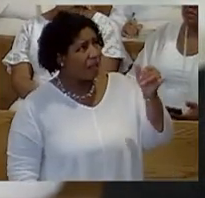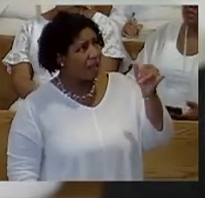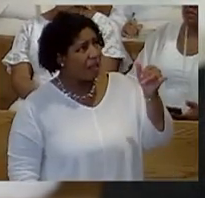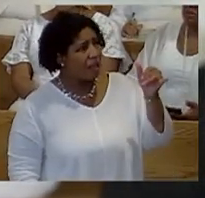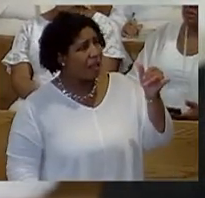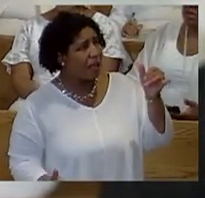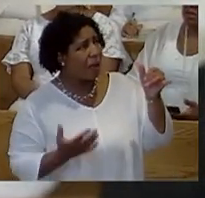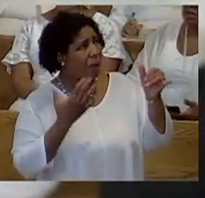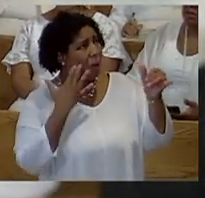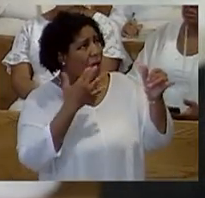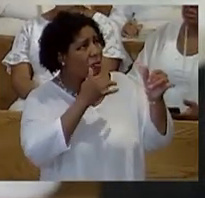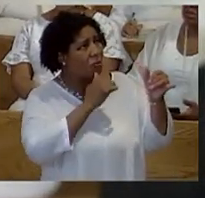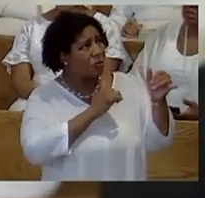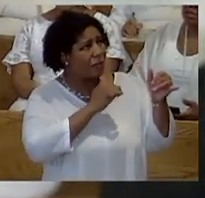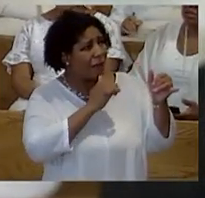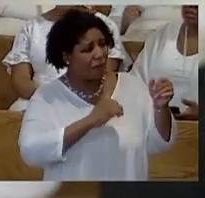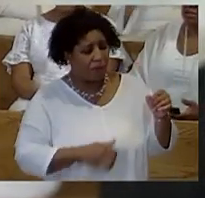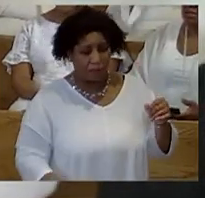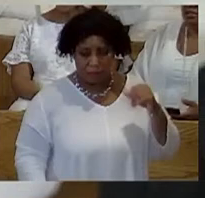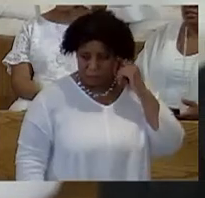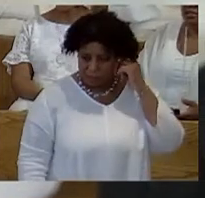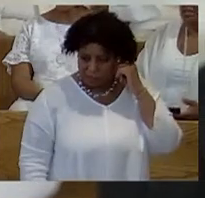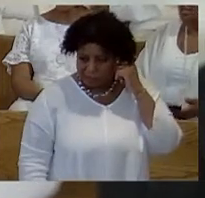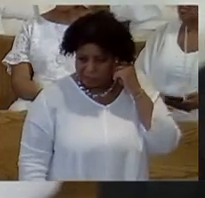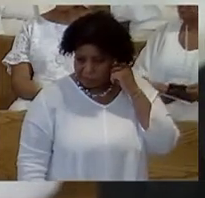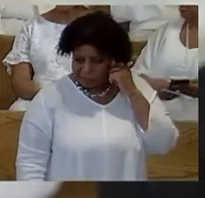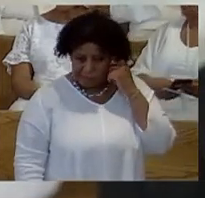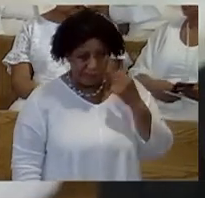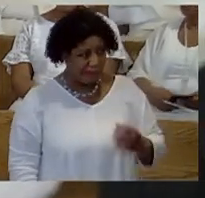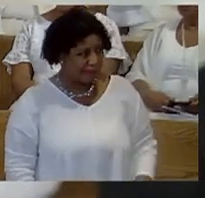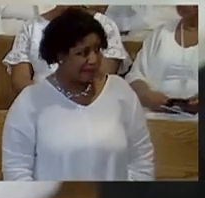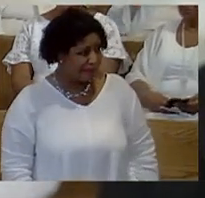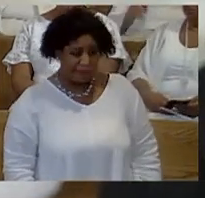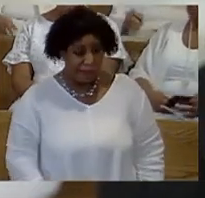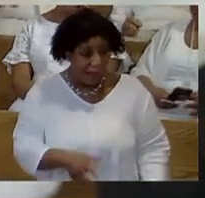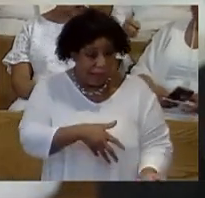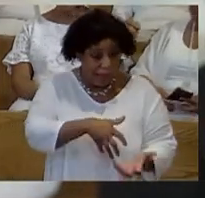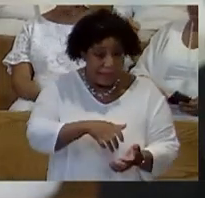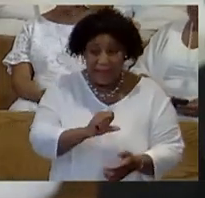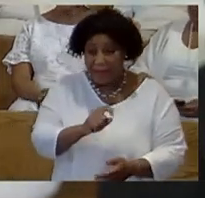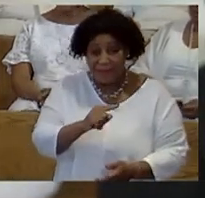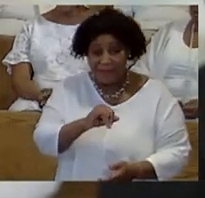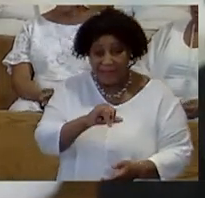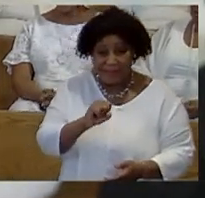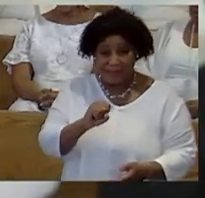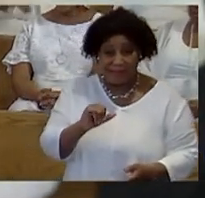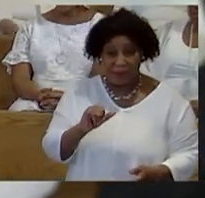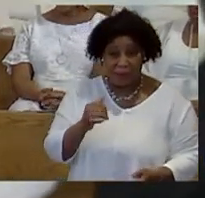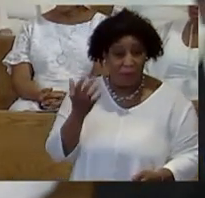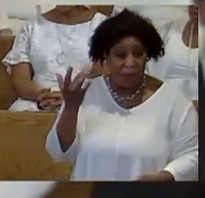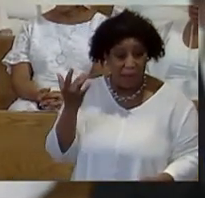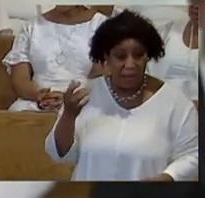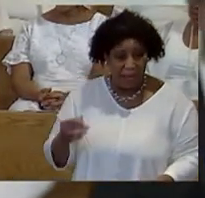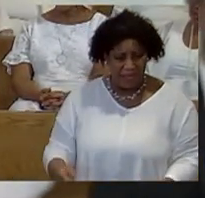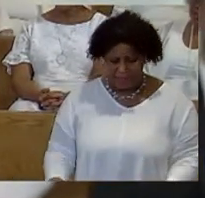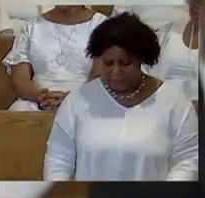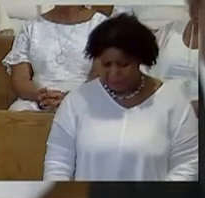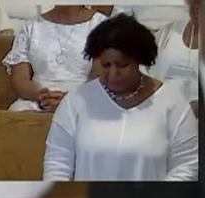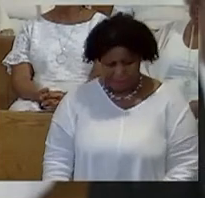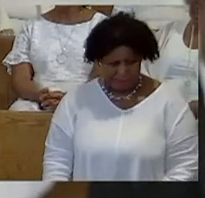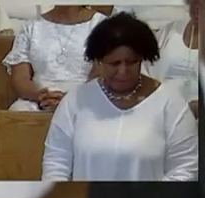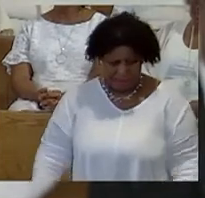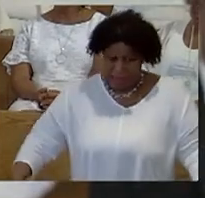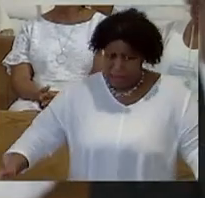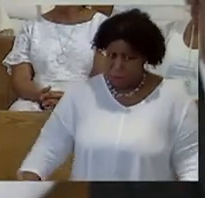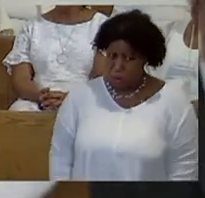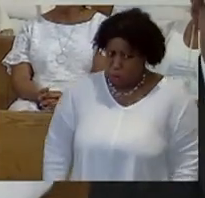suffering. Now, I laugh, Stacy, because I don't know about